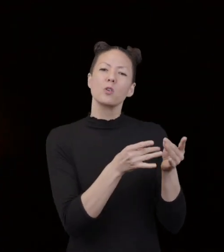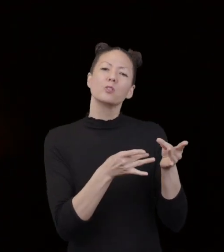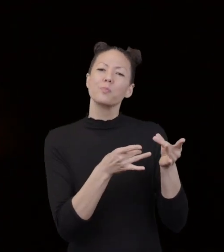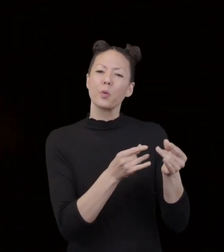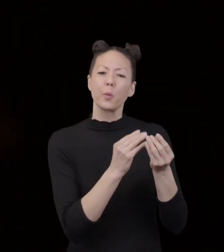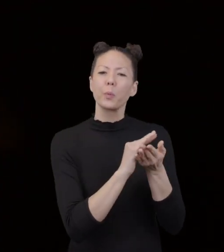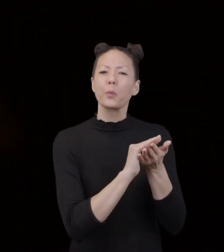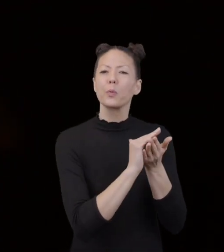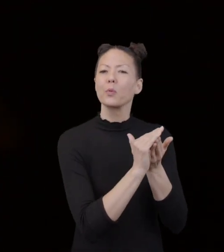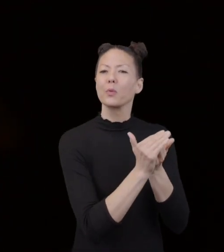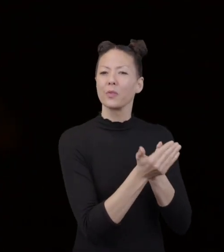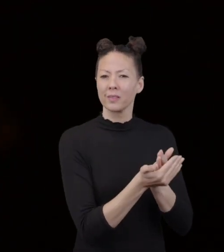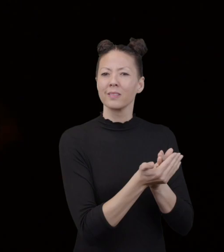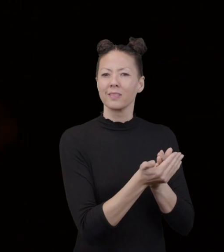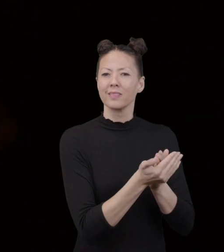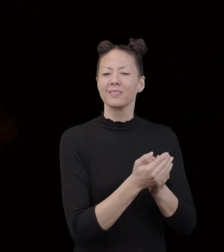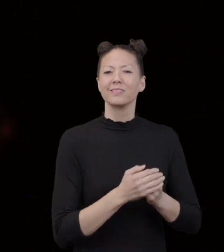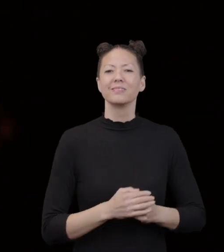is mostly smooth.